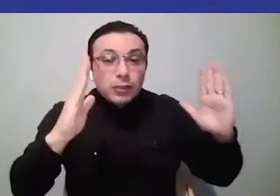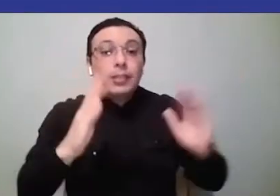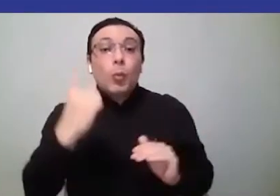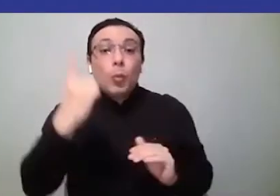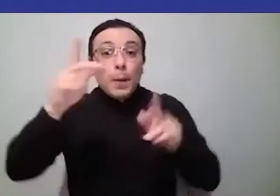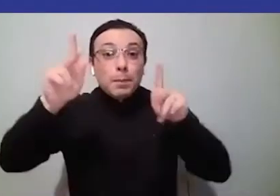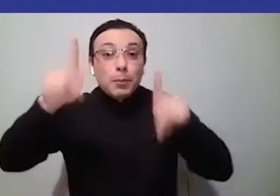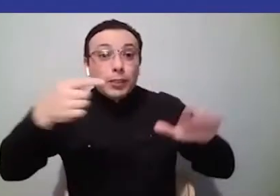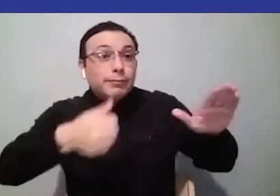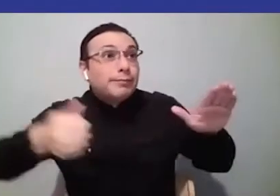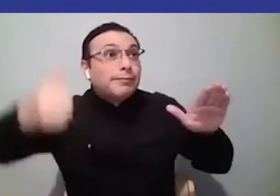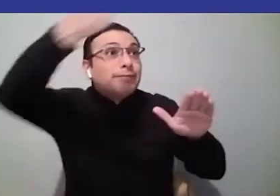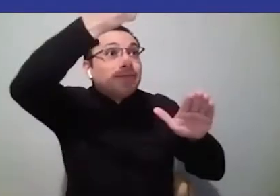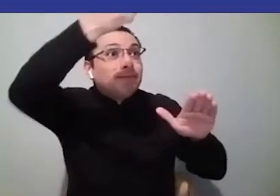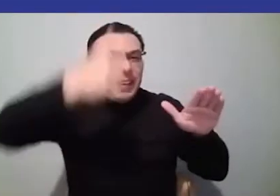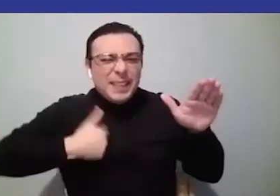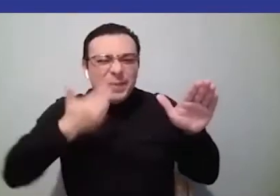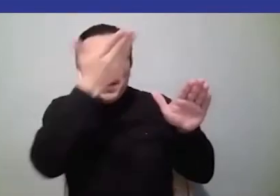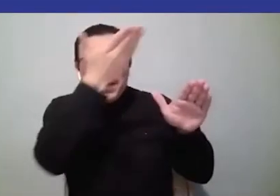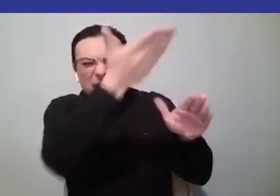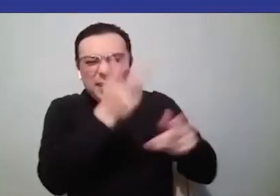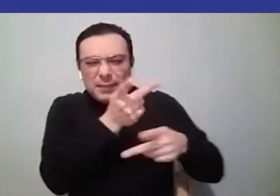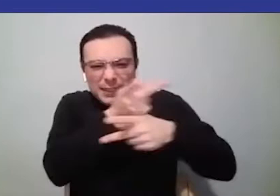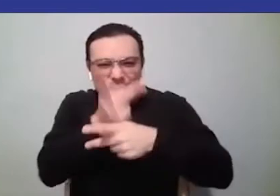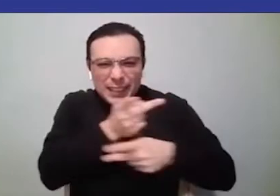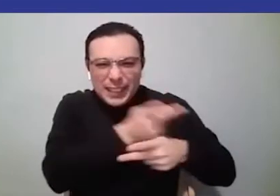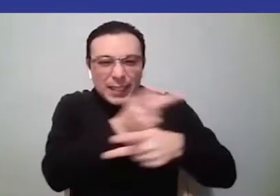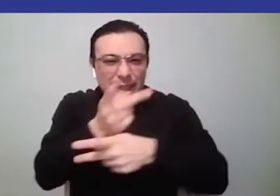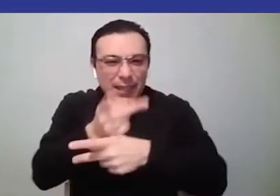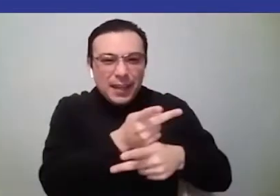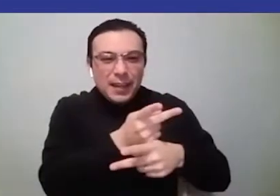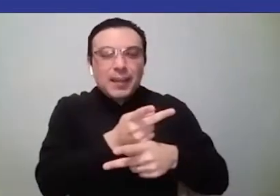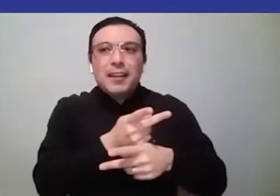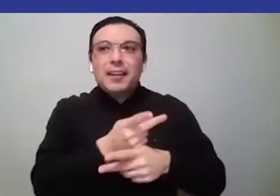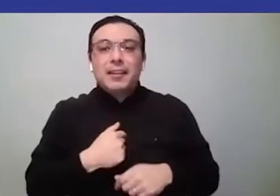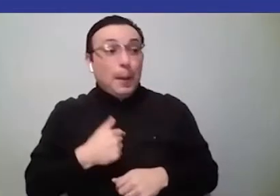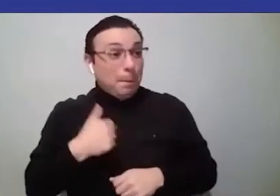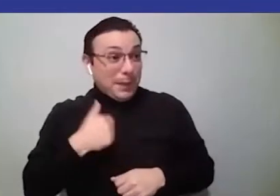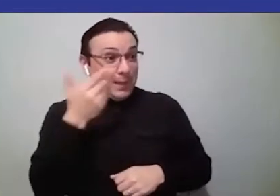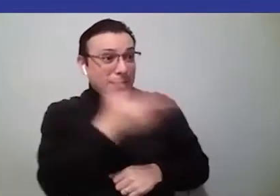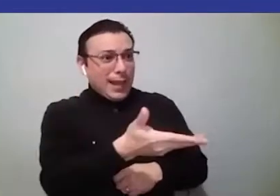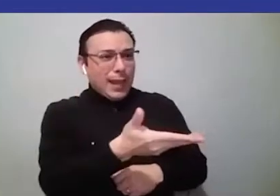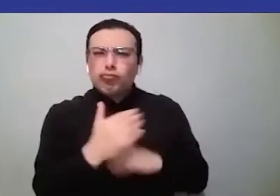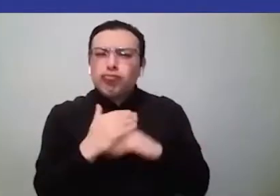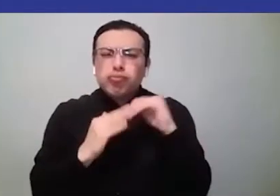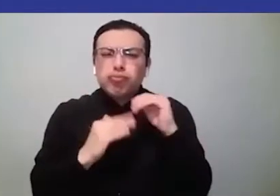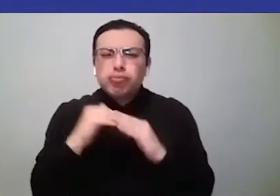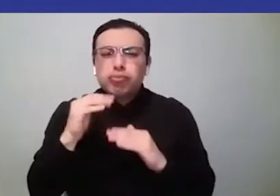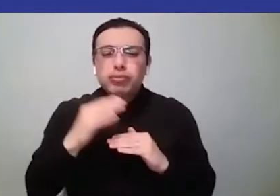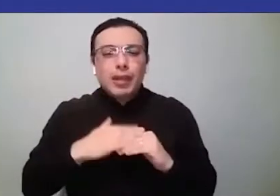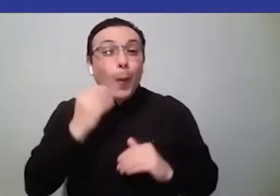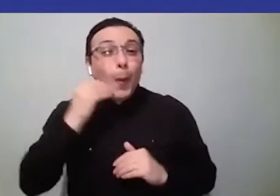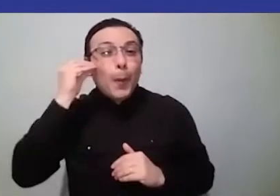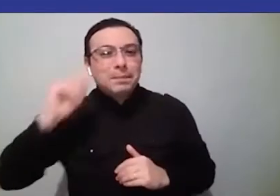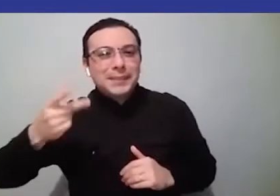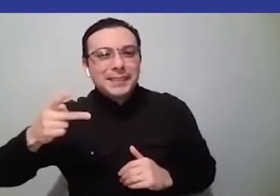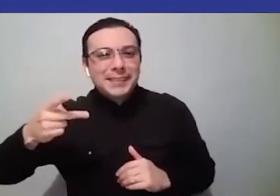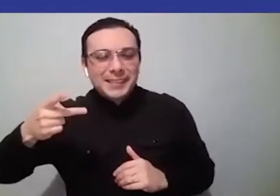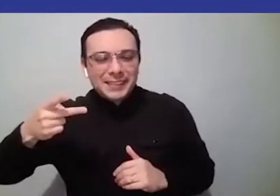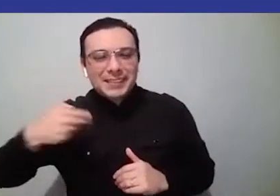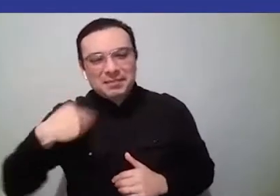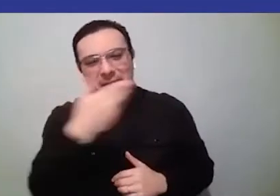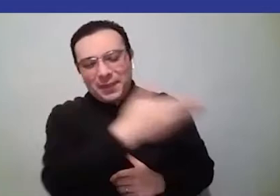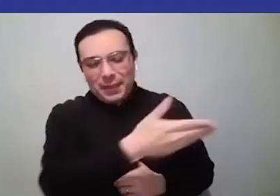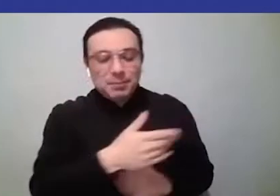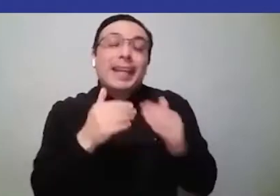of my community. And it almost feels like I'm at a second home when I'm there. So I was there very late at night. I had a cup of tea in my